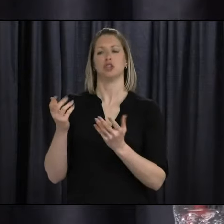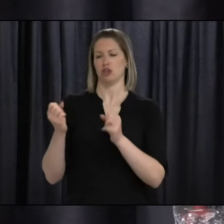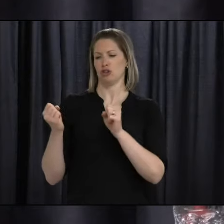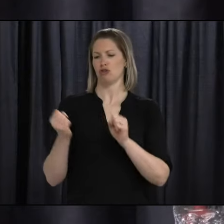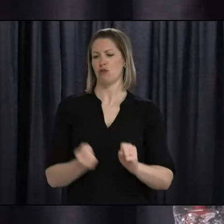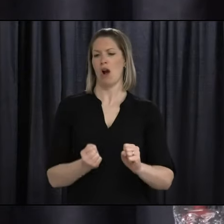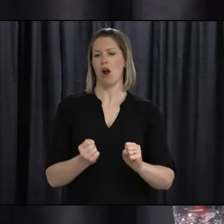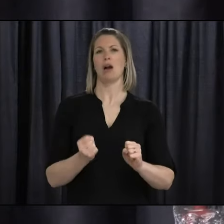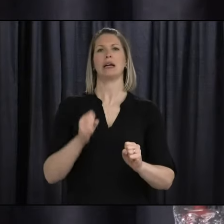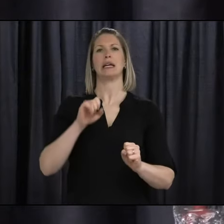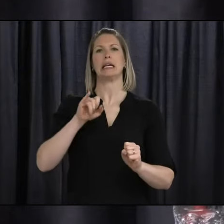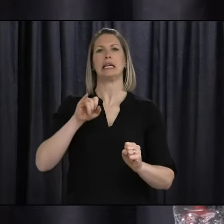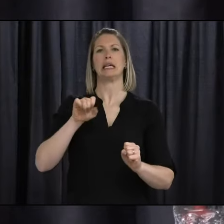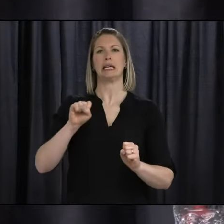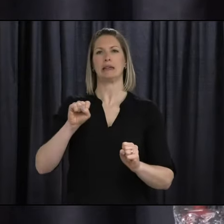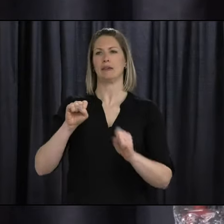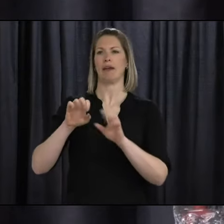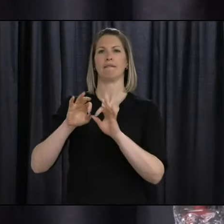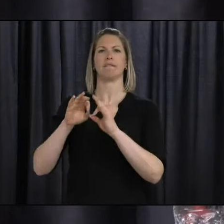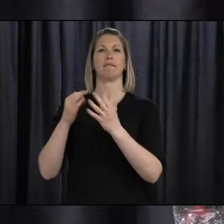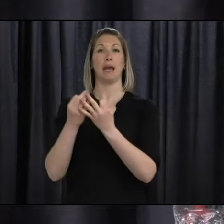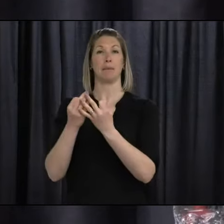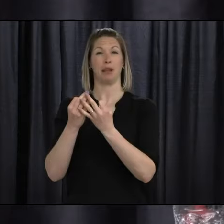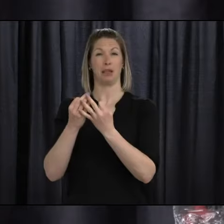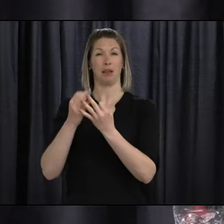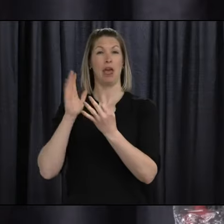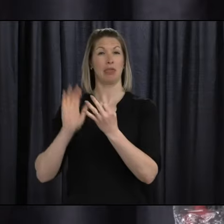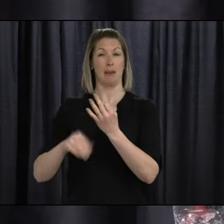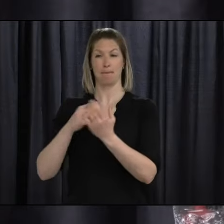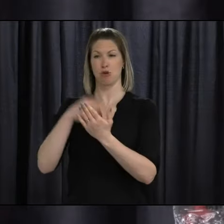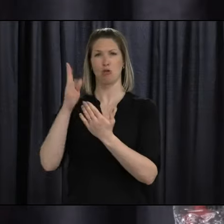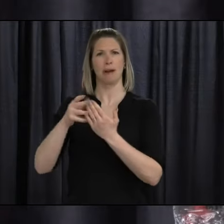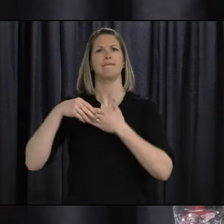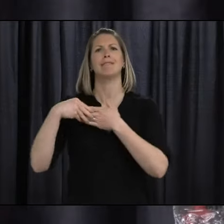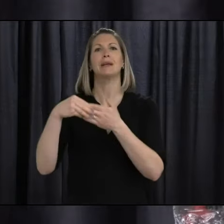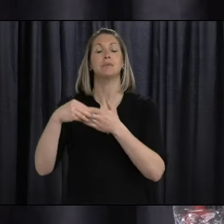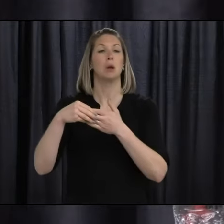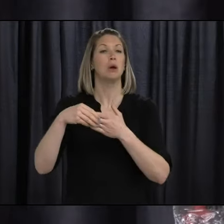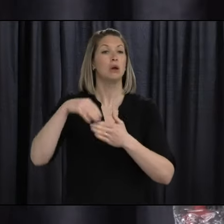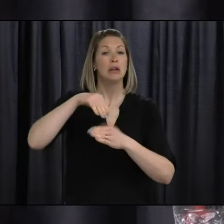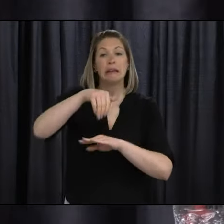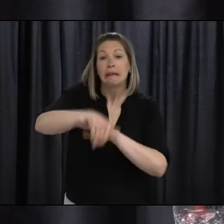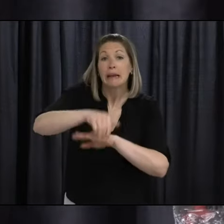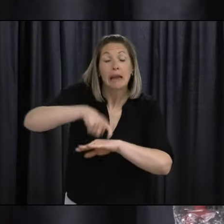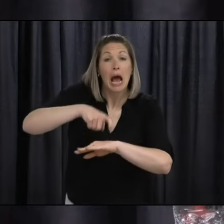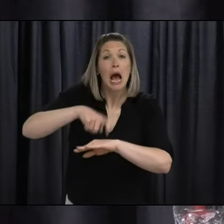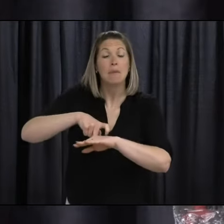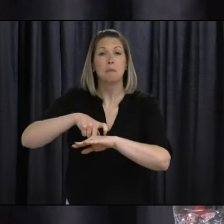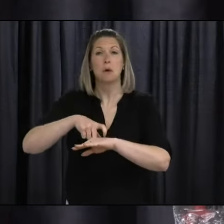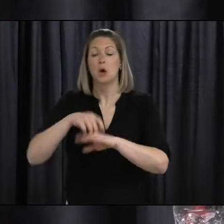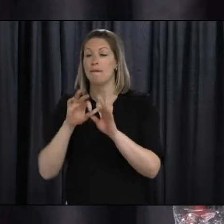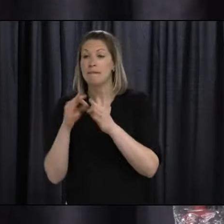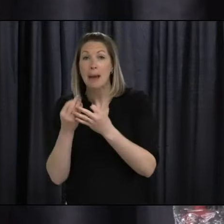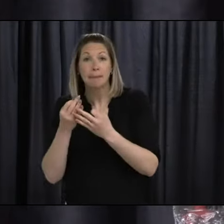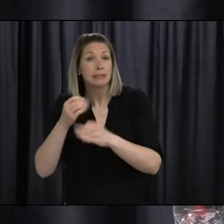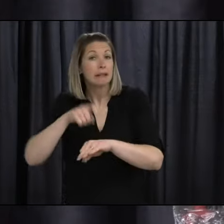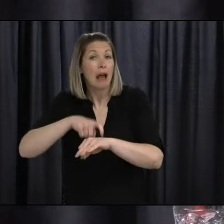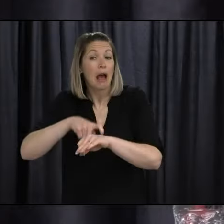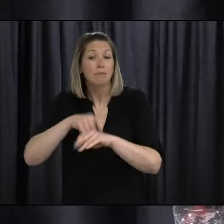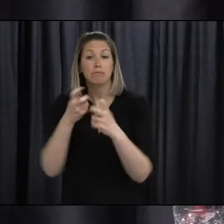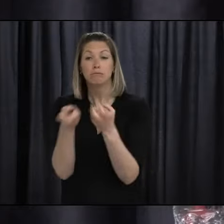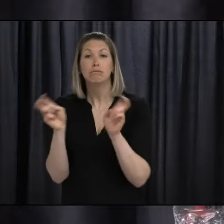Families. It's a flexible program, and it can be done at home, it can be done in the evenings for parents, and it provides families with